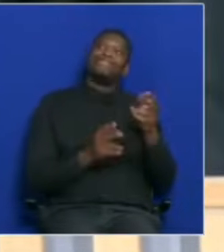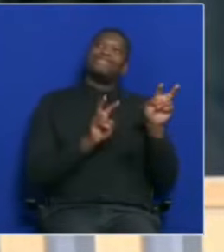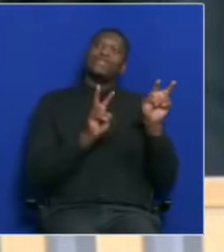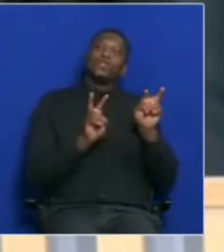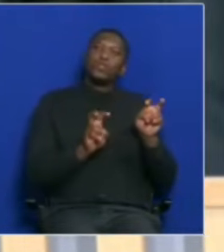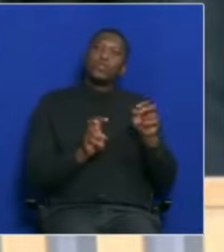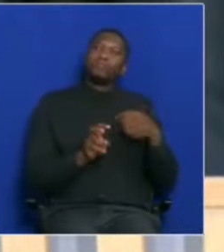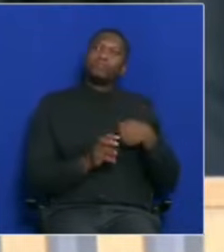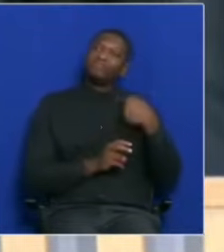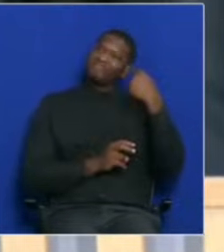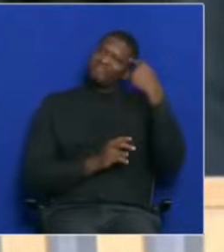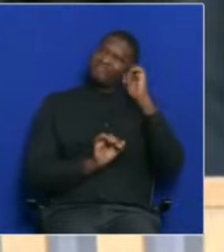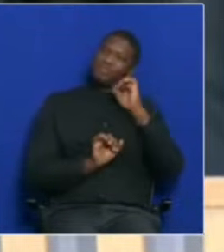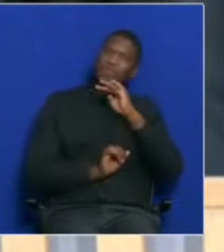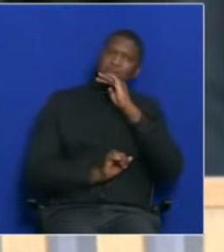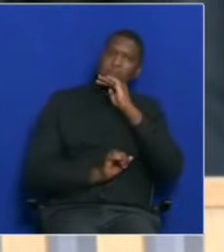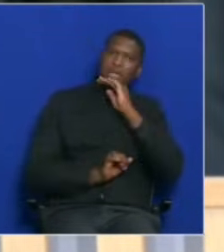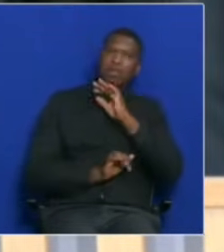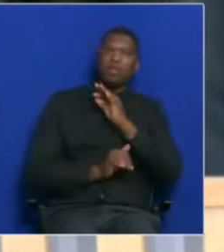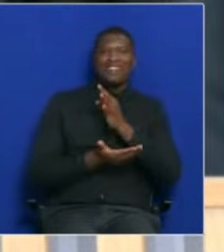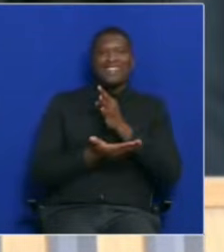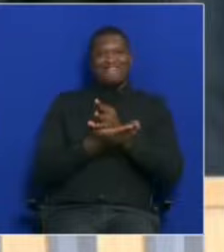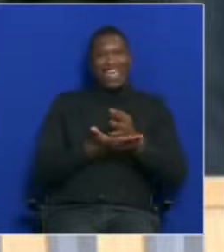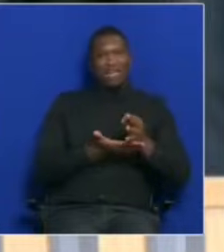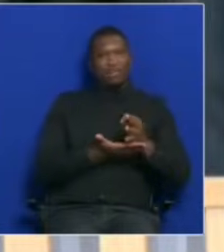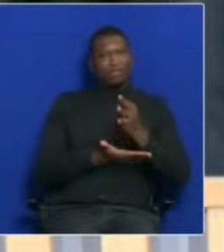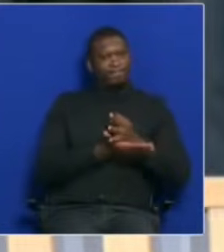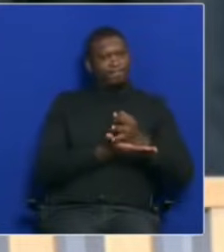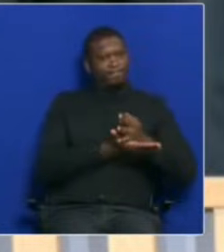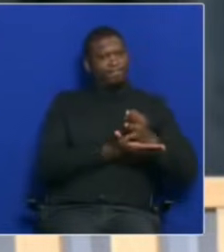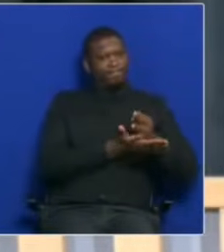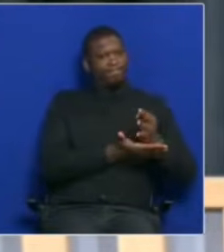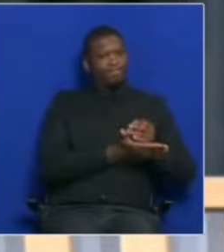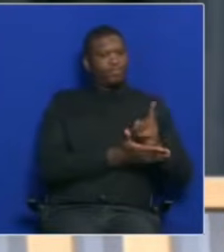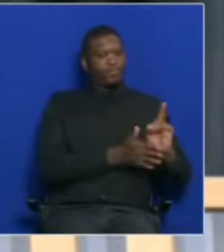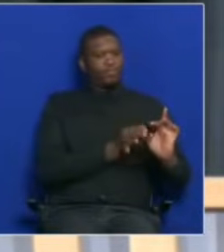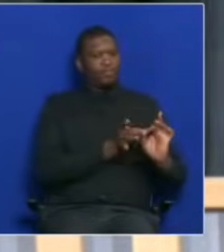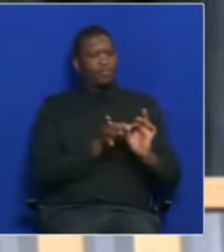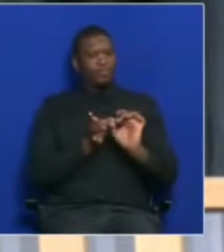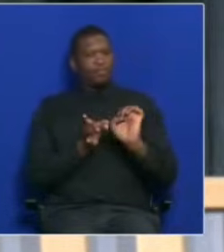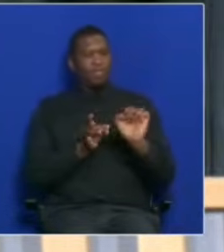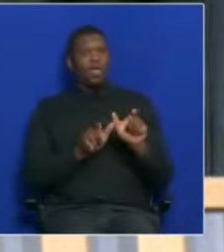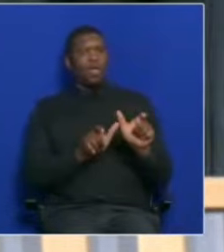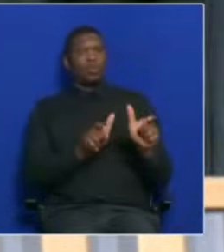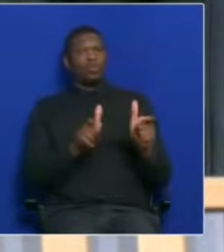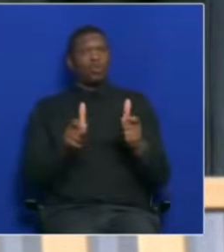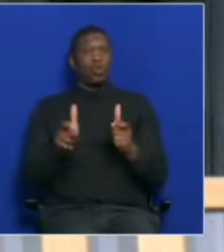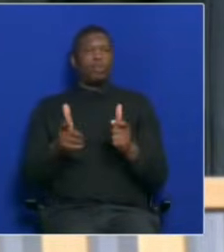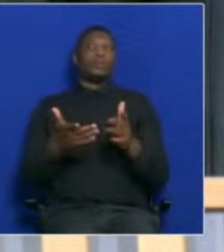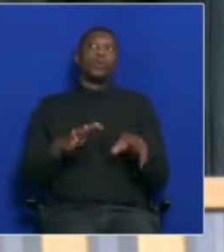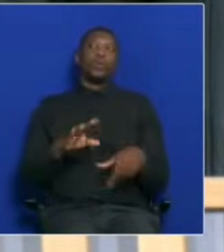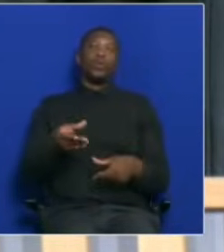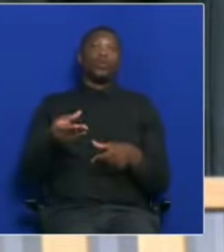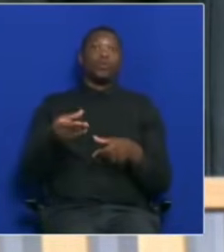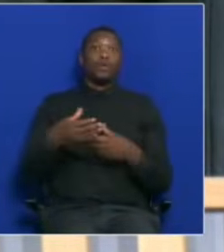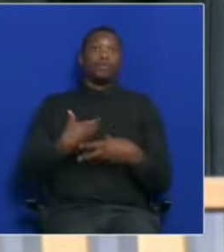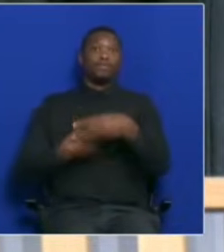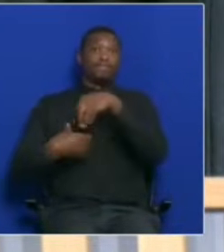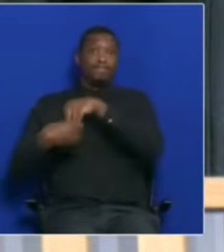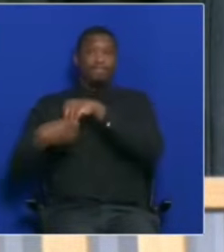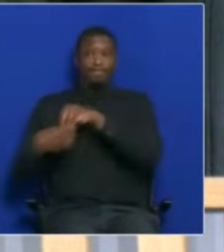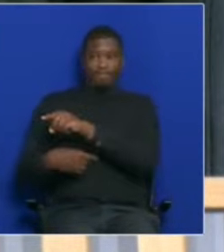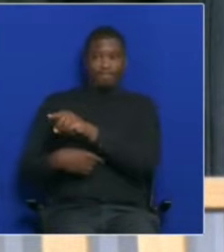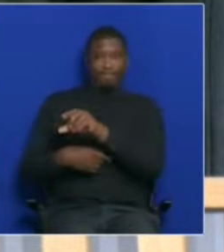mean facts that related to these dockets that are now in IPID. The same facts